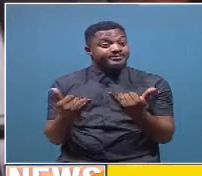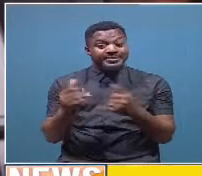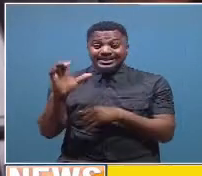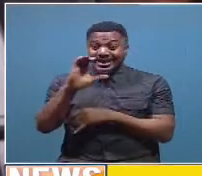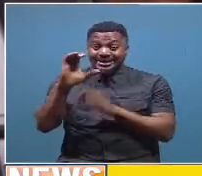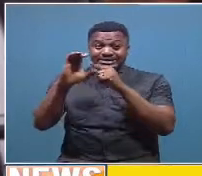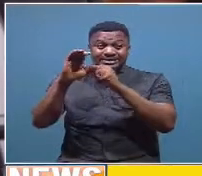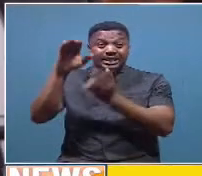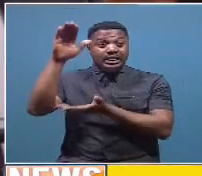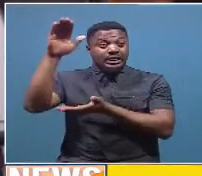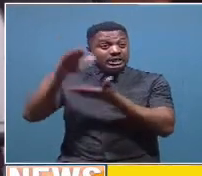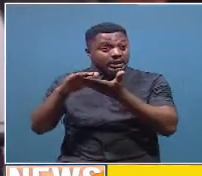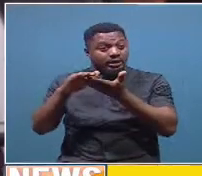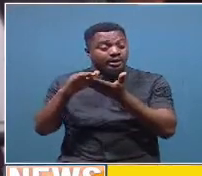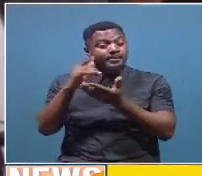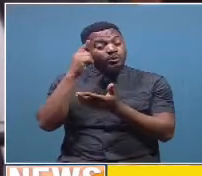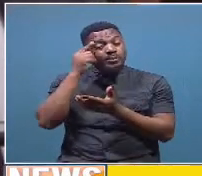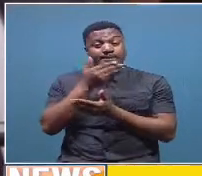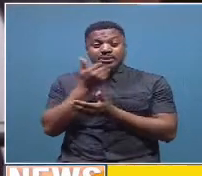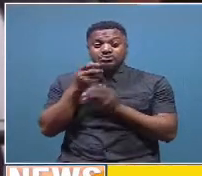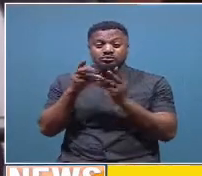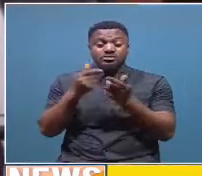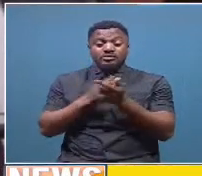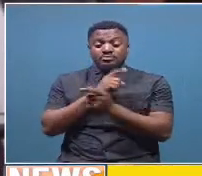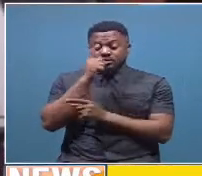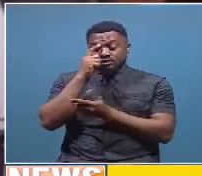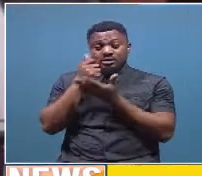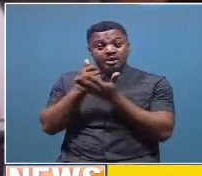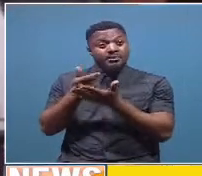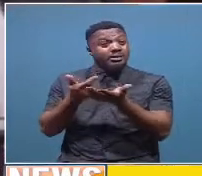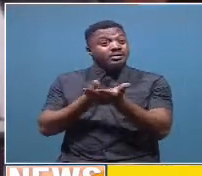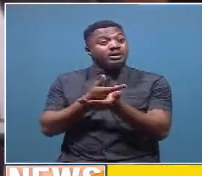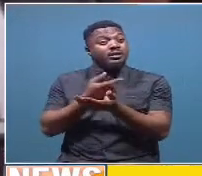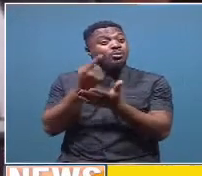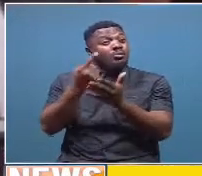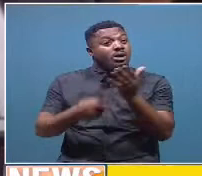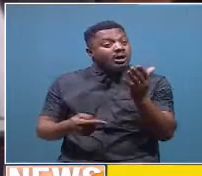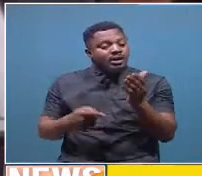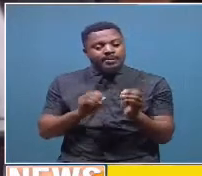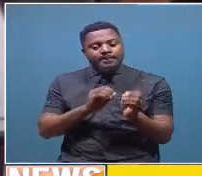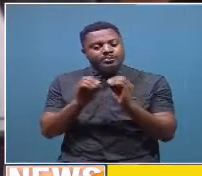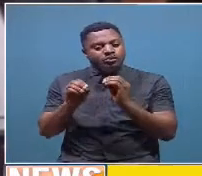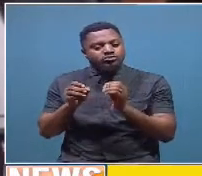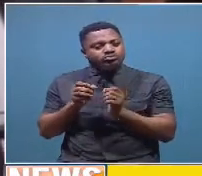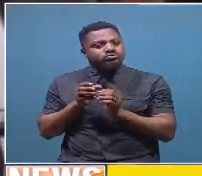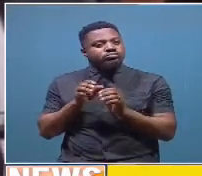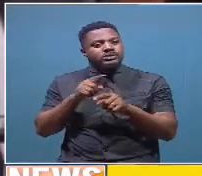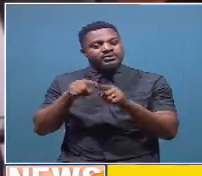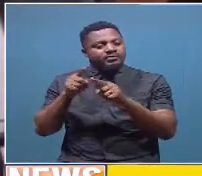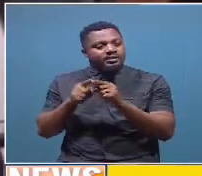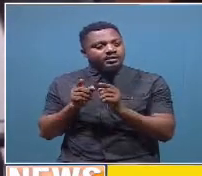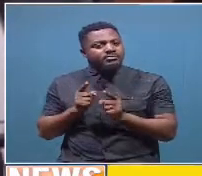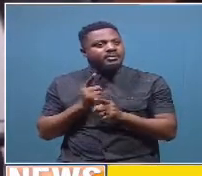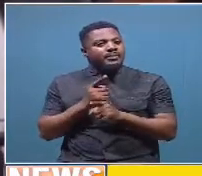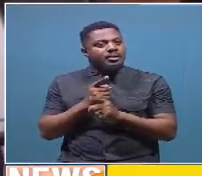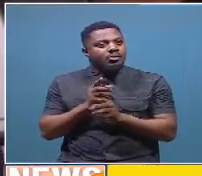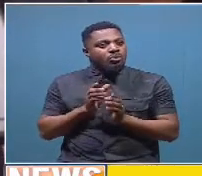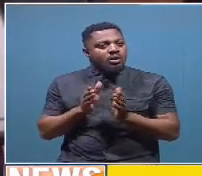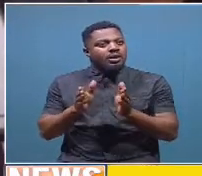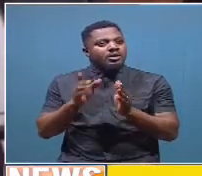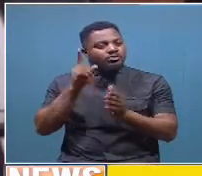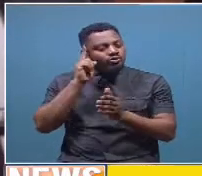currency depreciation. So the best way government can help the ordinary Ghanaian is to put in place effective measures to